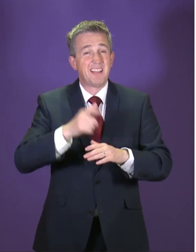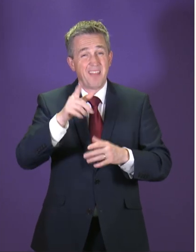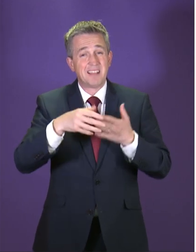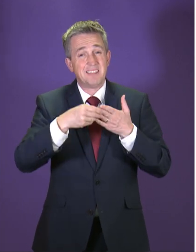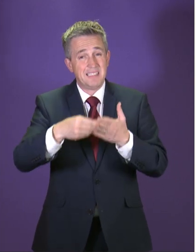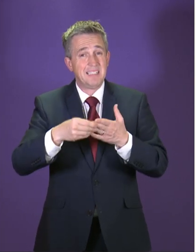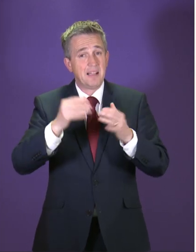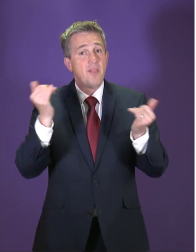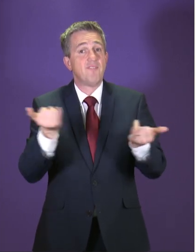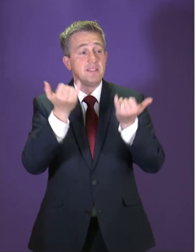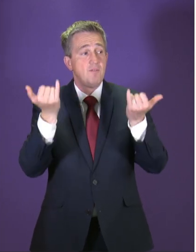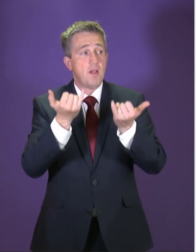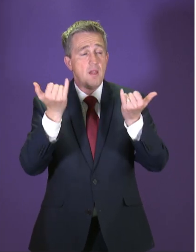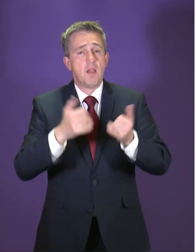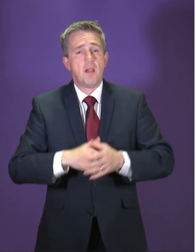festival.